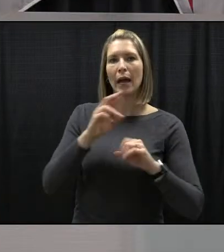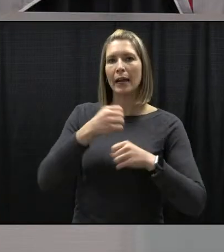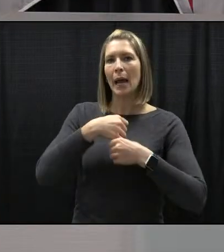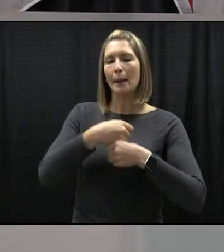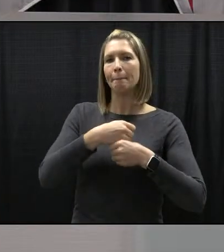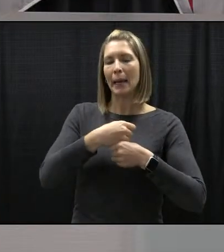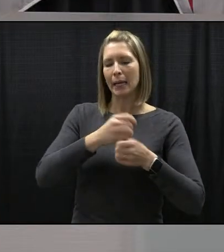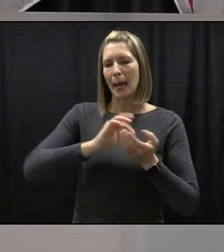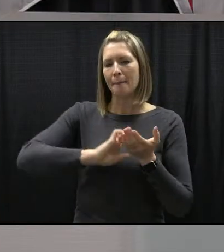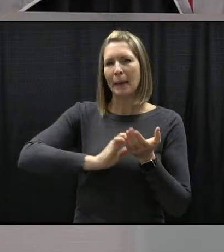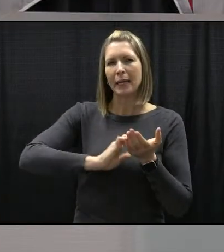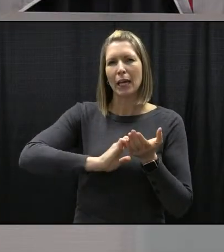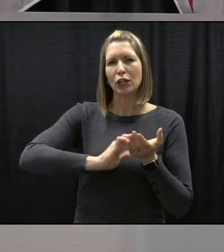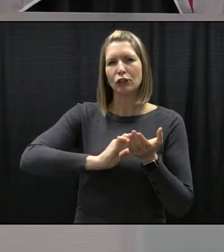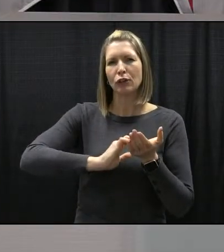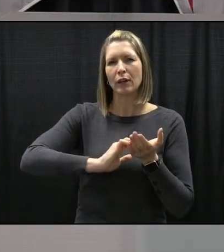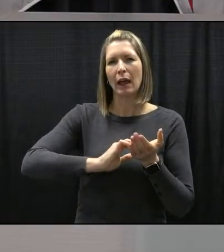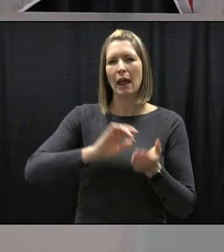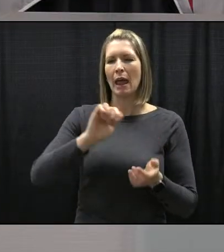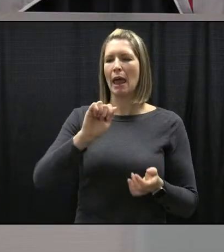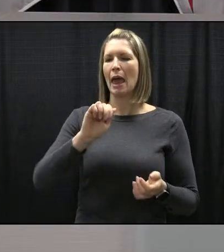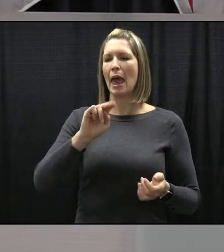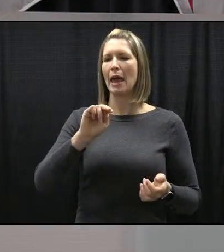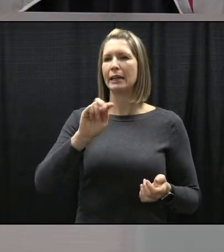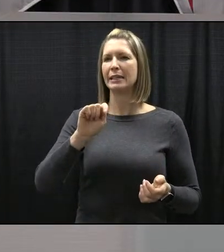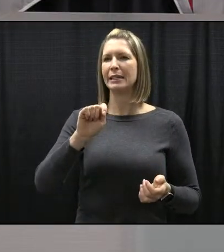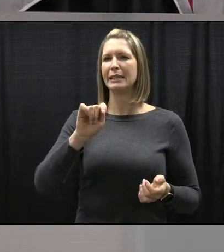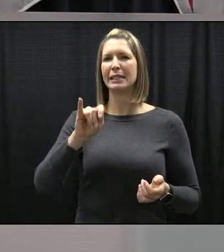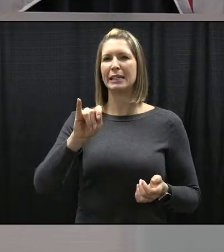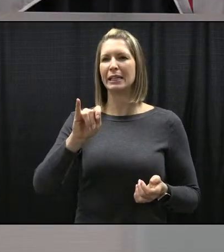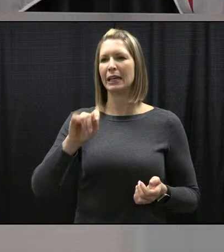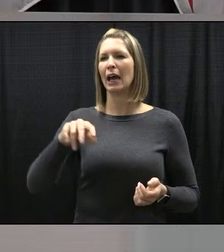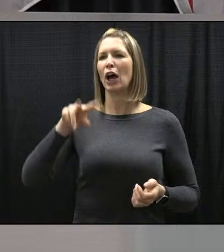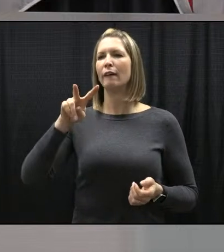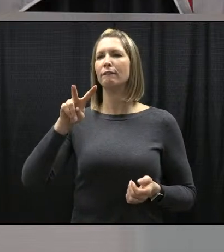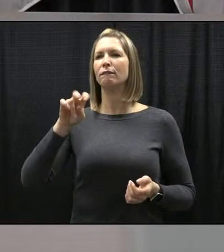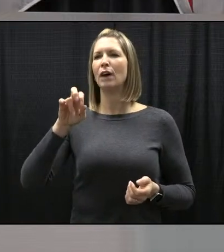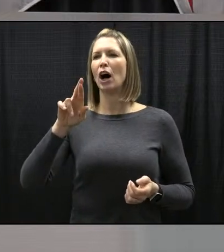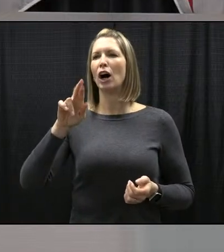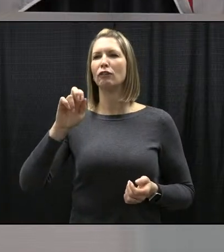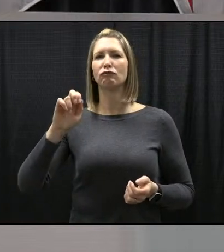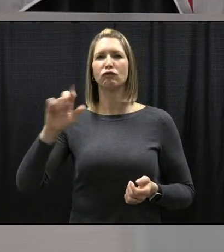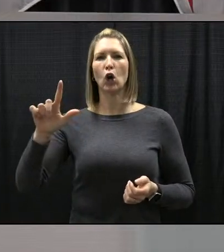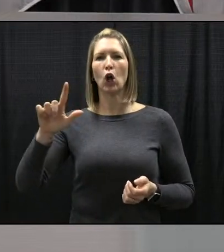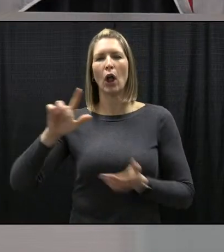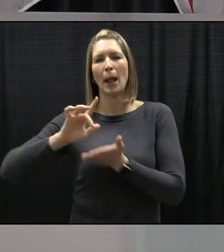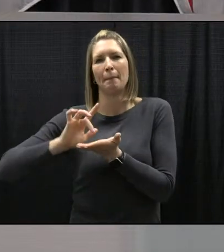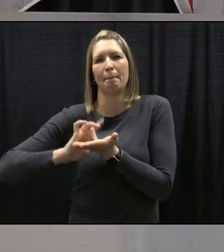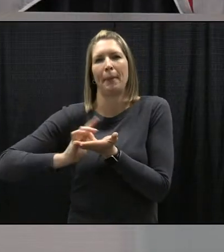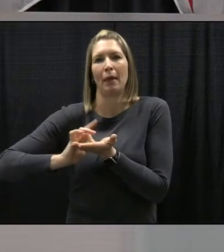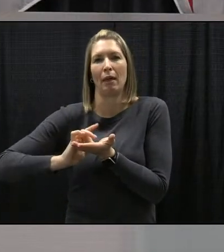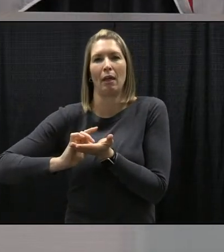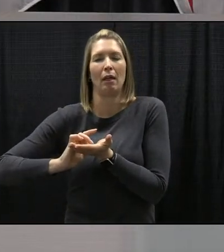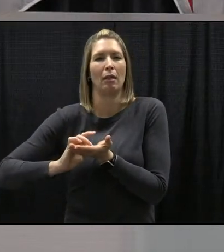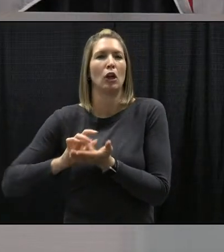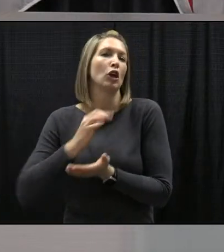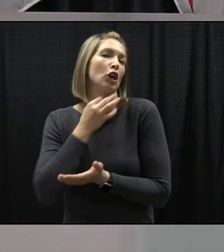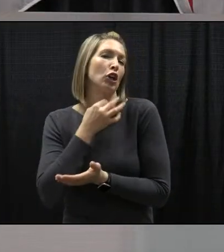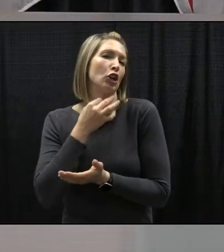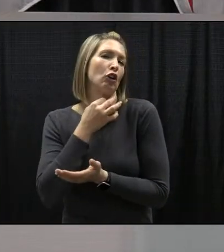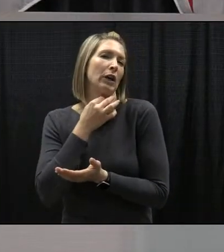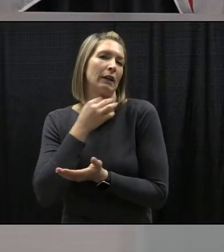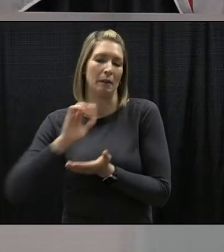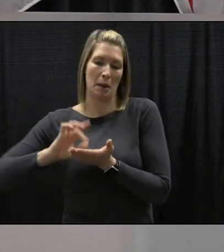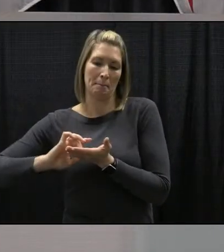what I can tell, they're not related to any sort of horse medication. Do you think these will be any kind of big game changer in the same